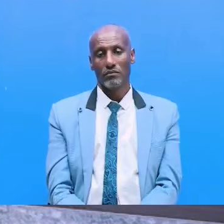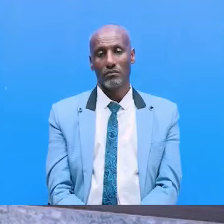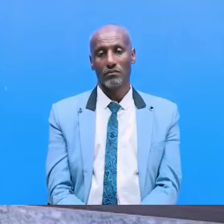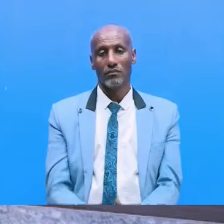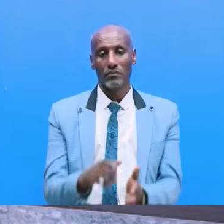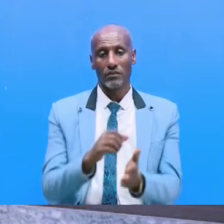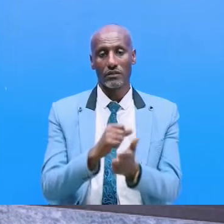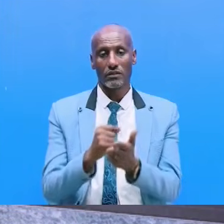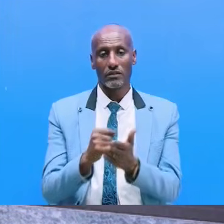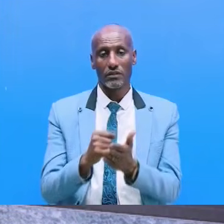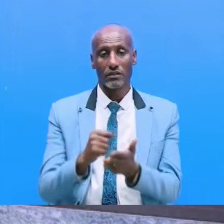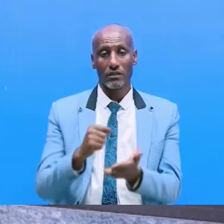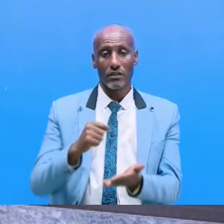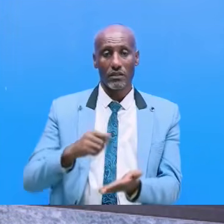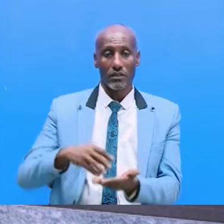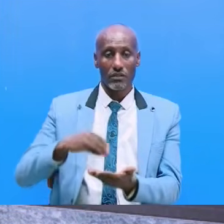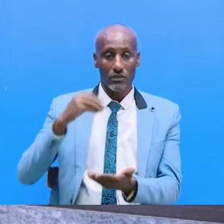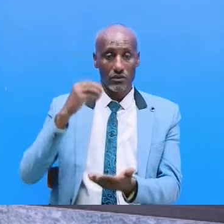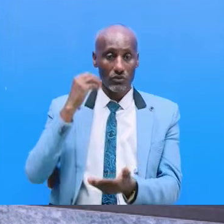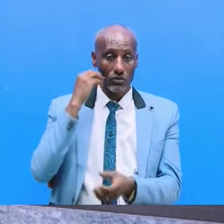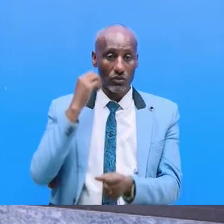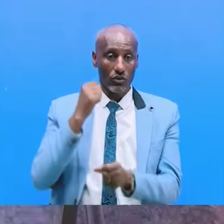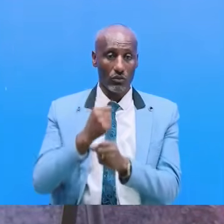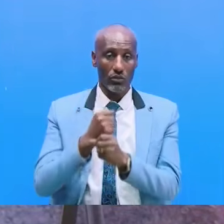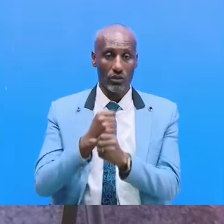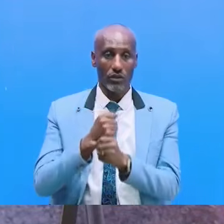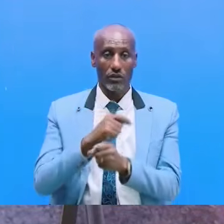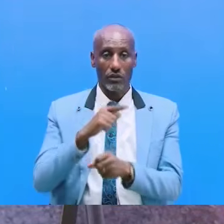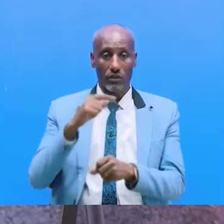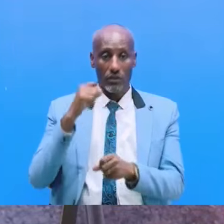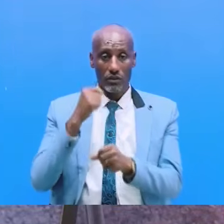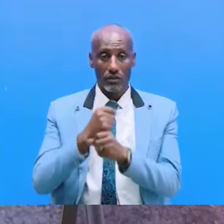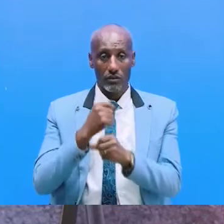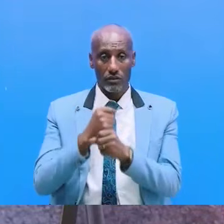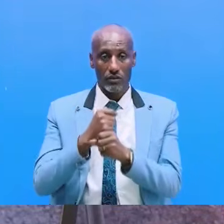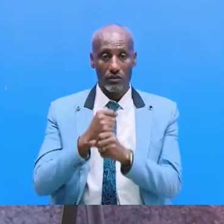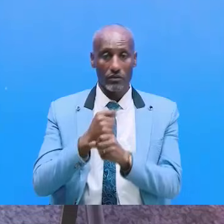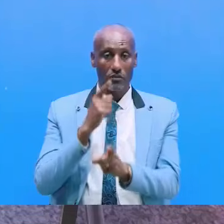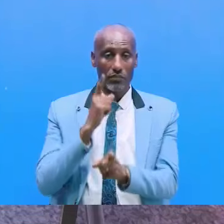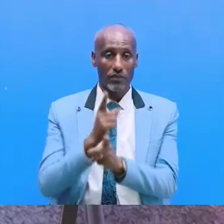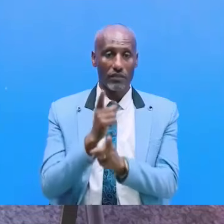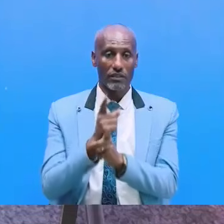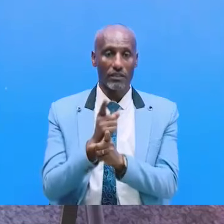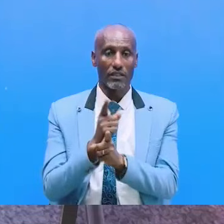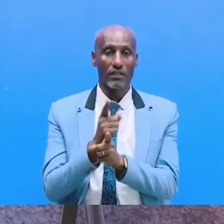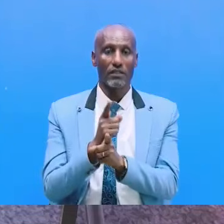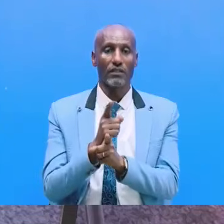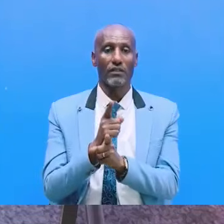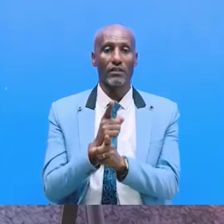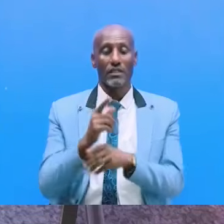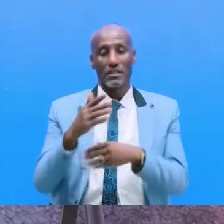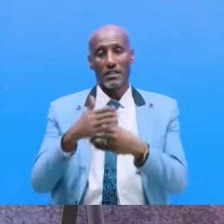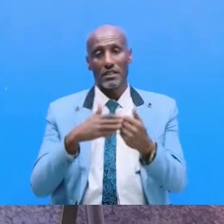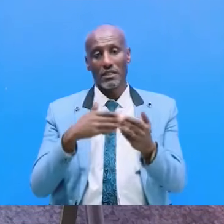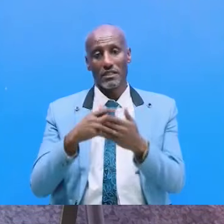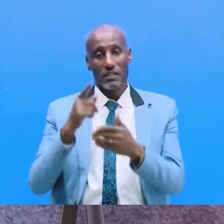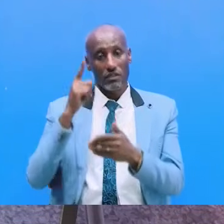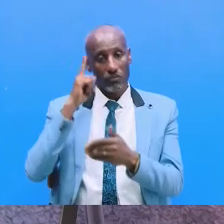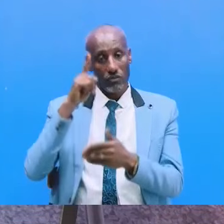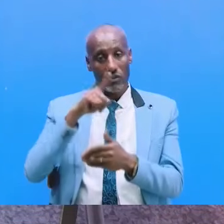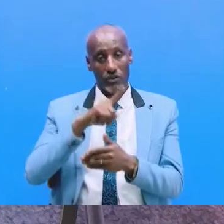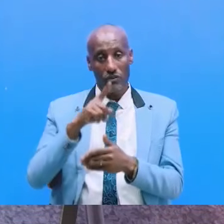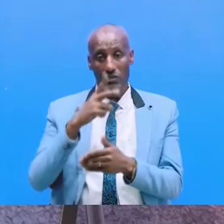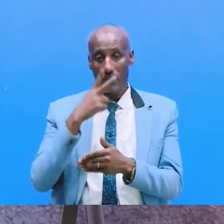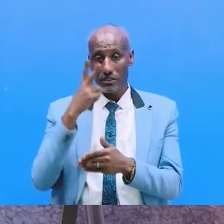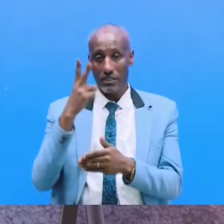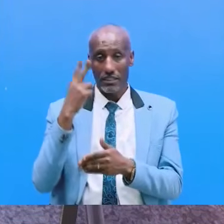So, students, this is your homework. I hope you are going to do perfectly, and this is easy for you. We will see